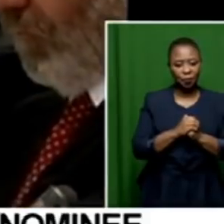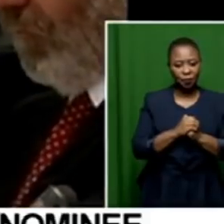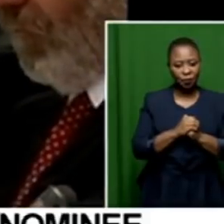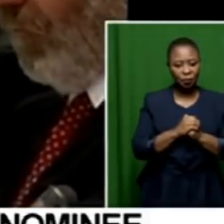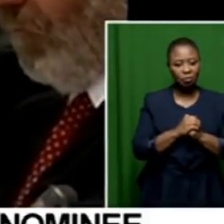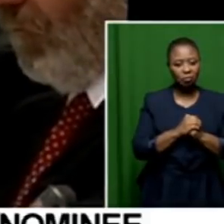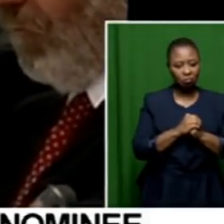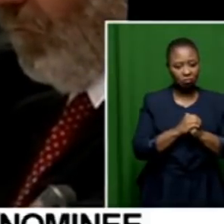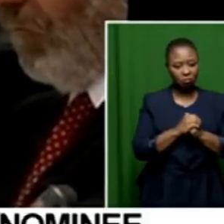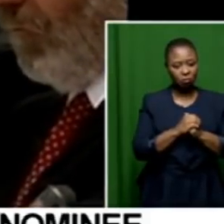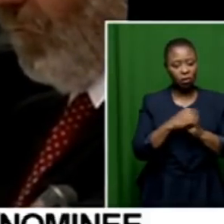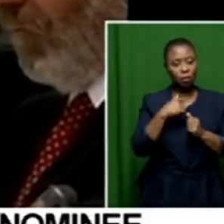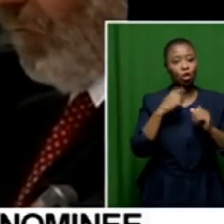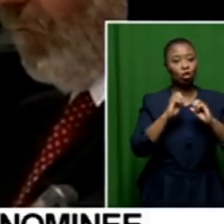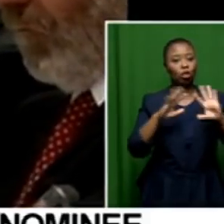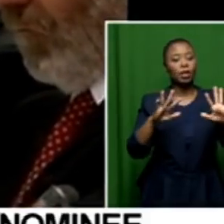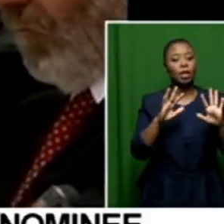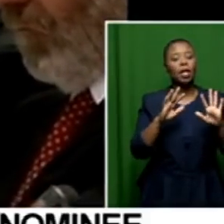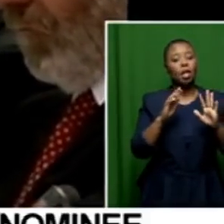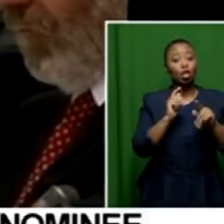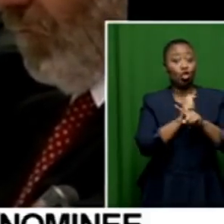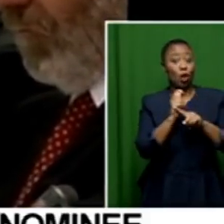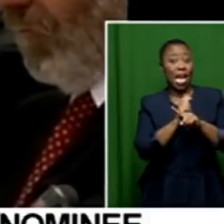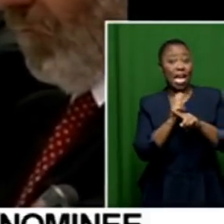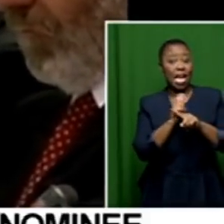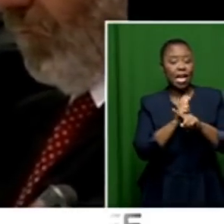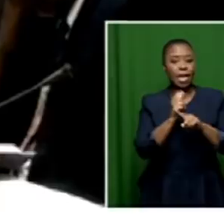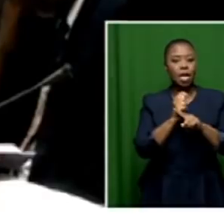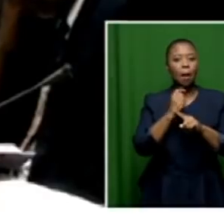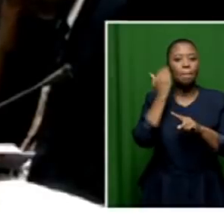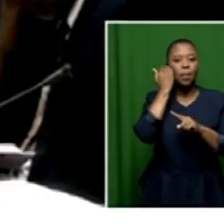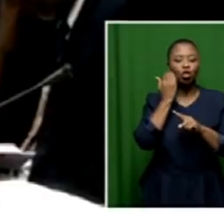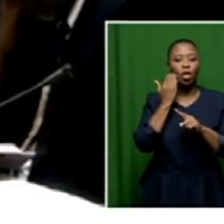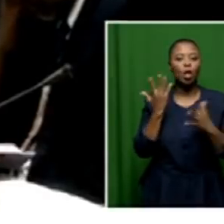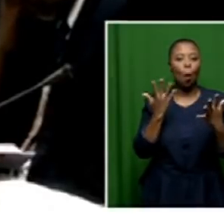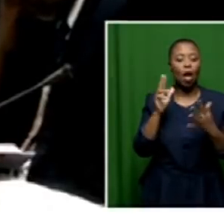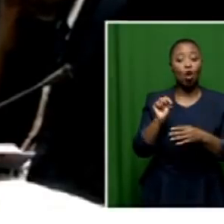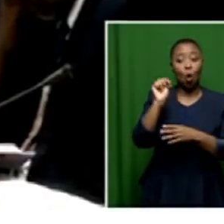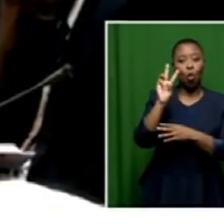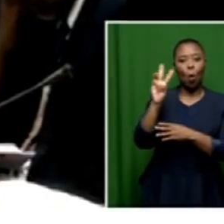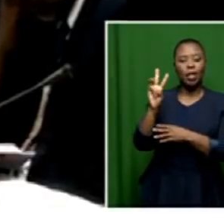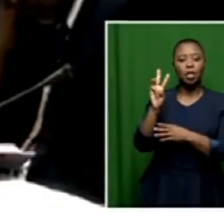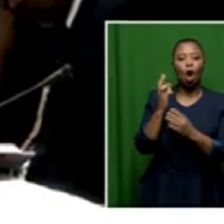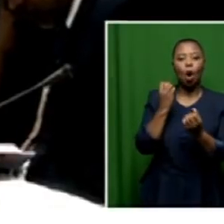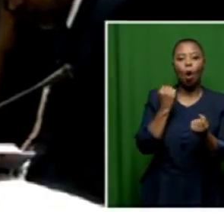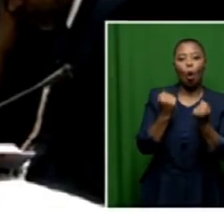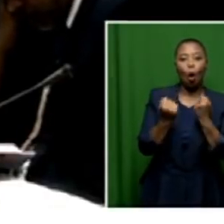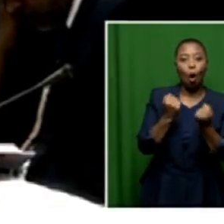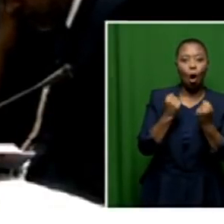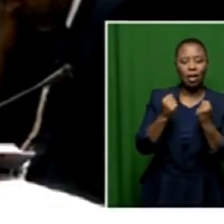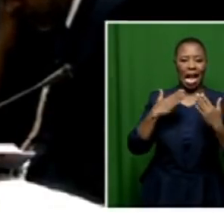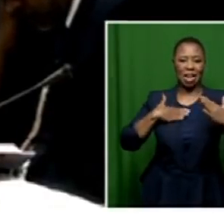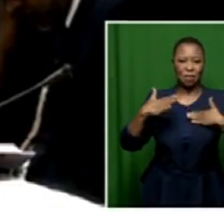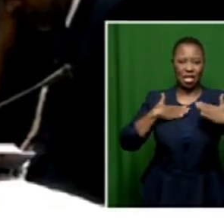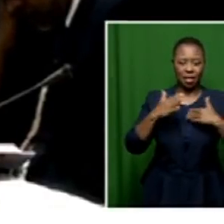also initiated training for magistrates in the Northwest on court administration. More than 10